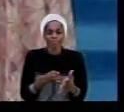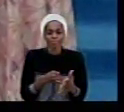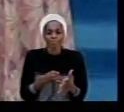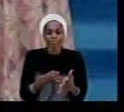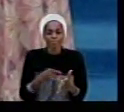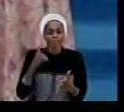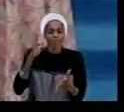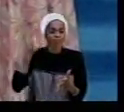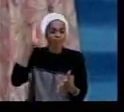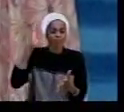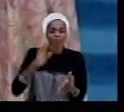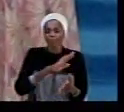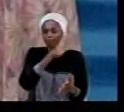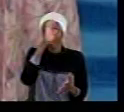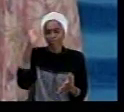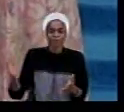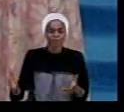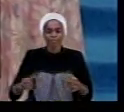You never